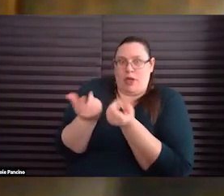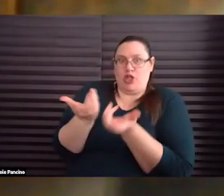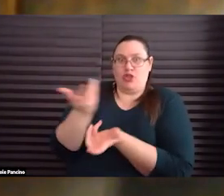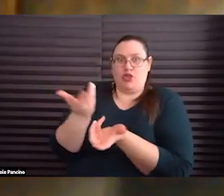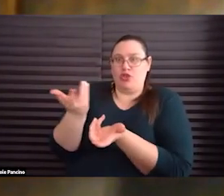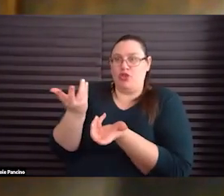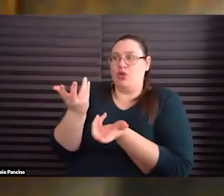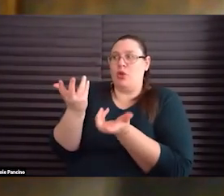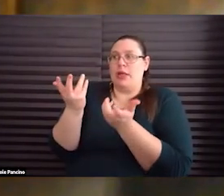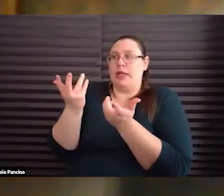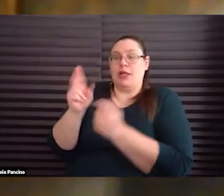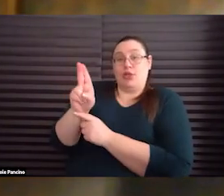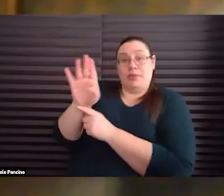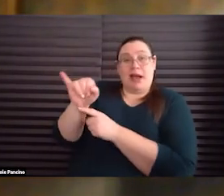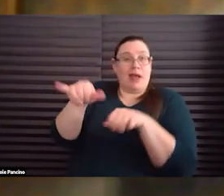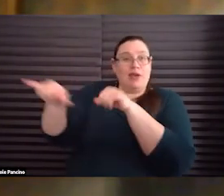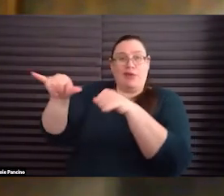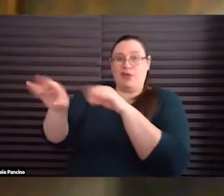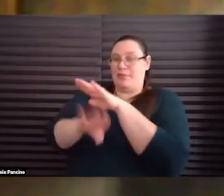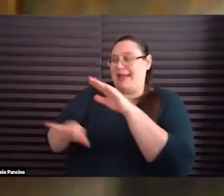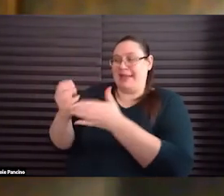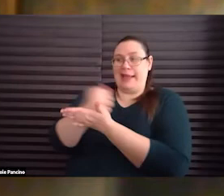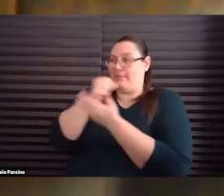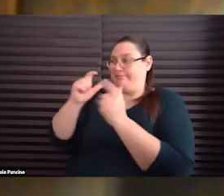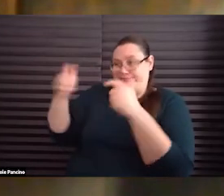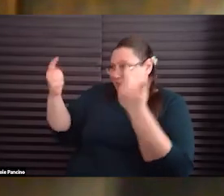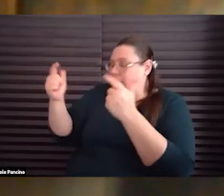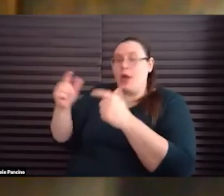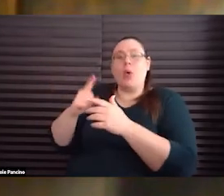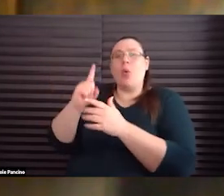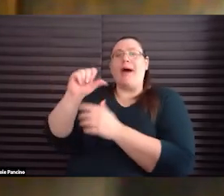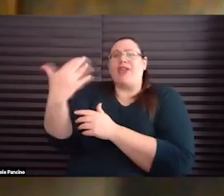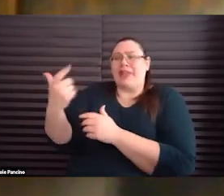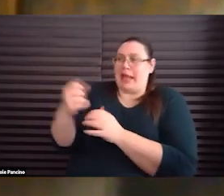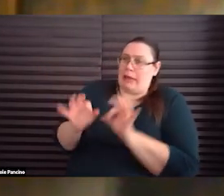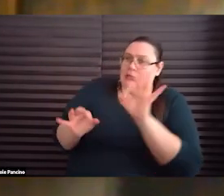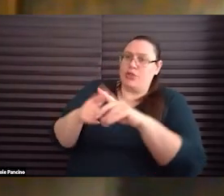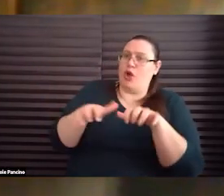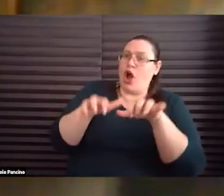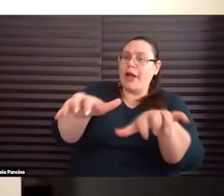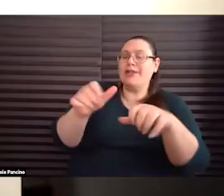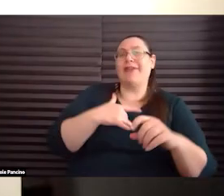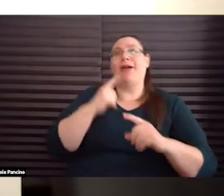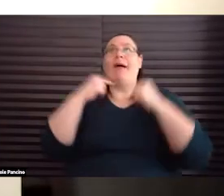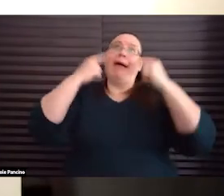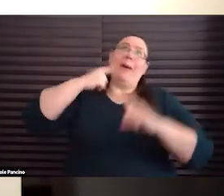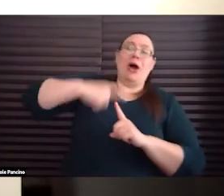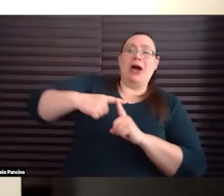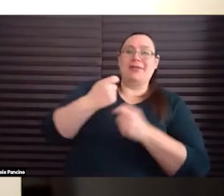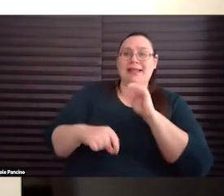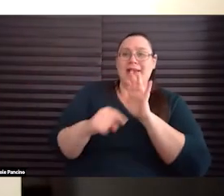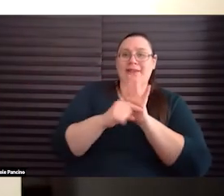not universal basic income. Give me one other thing that we can leave our audience with to have them smile as opposed to start crying. Well, let's talk